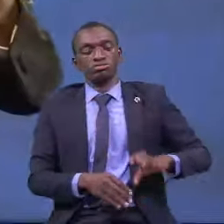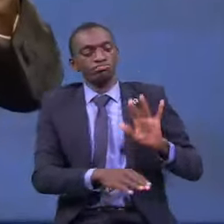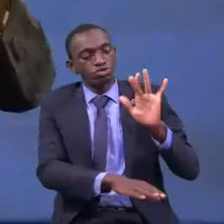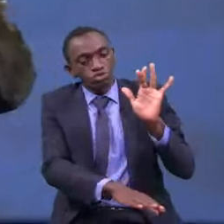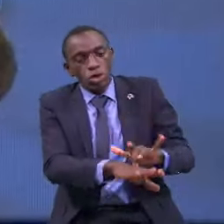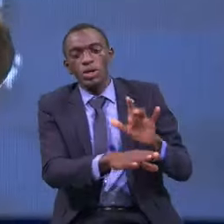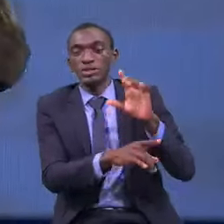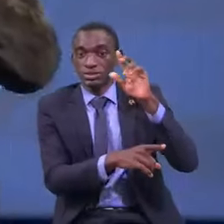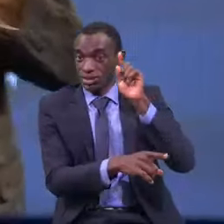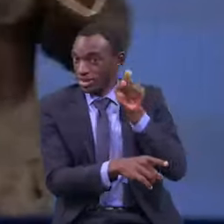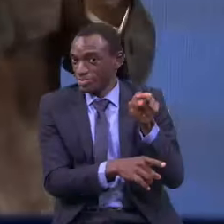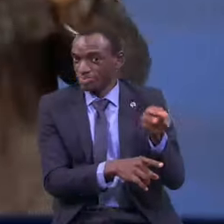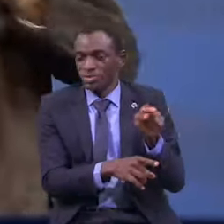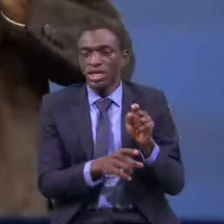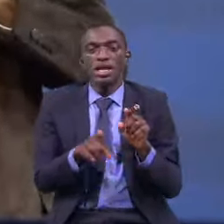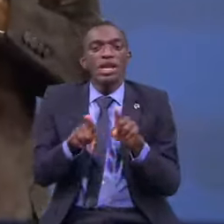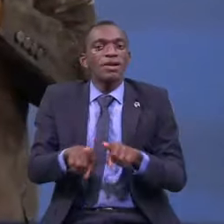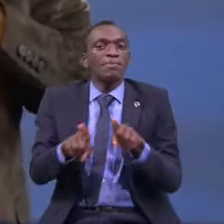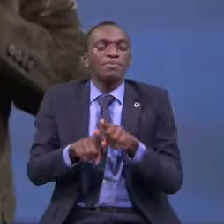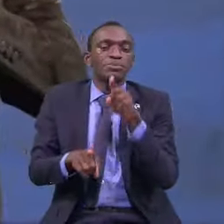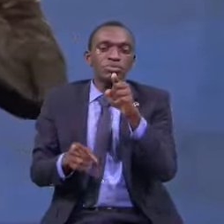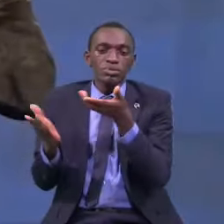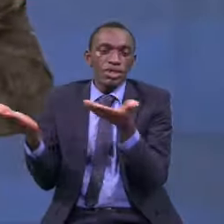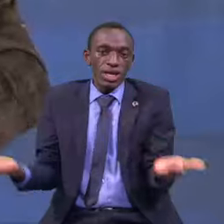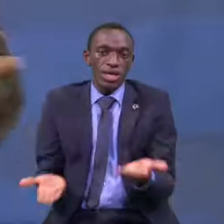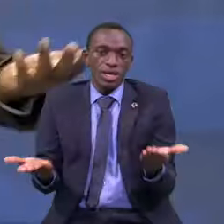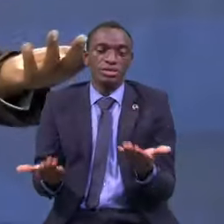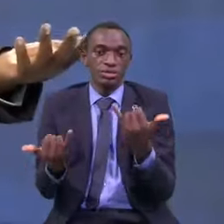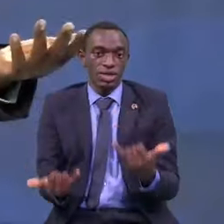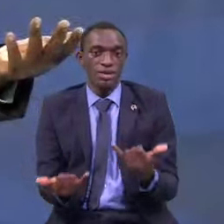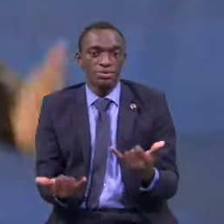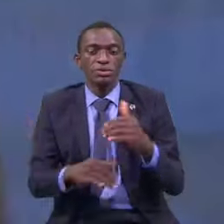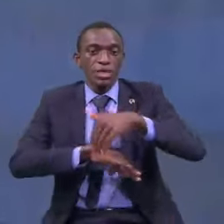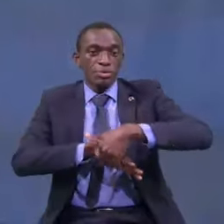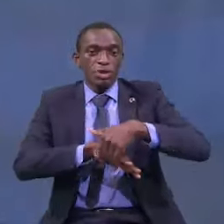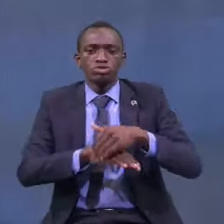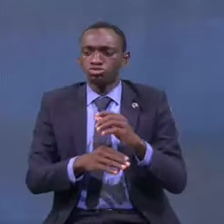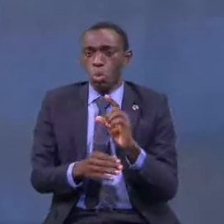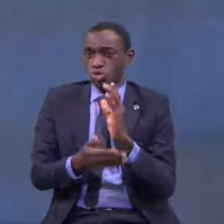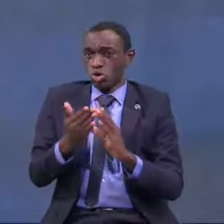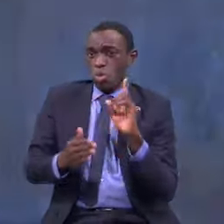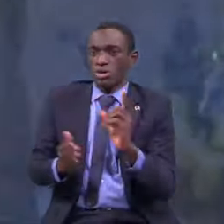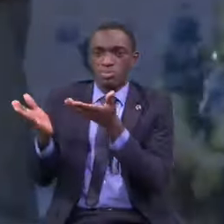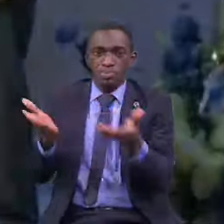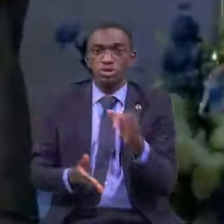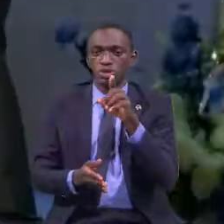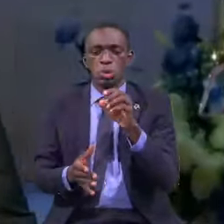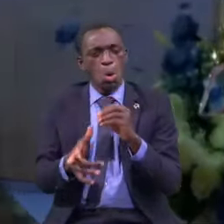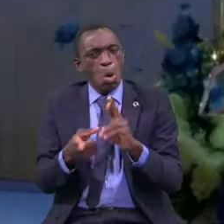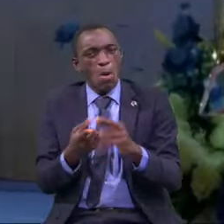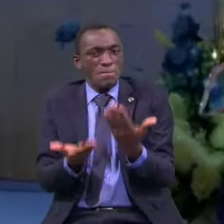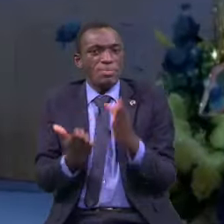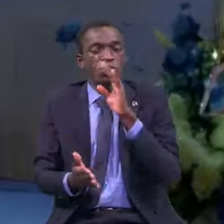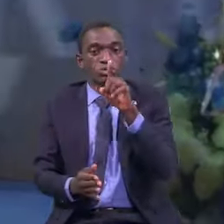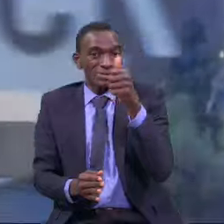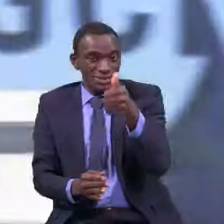here tonight. Somebody brought you. Or maybe you came by yourself. And your plea